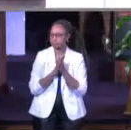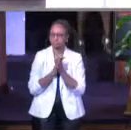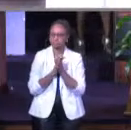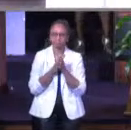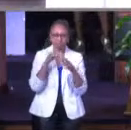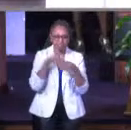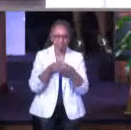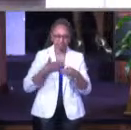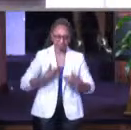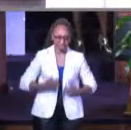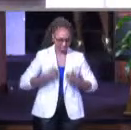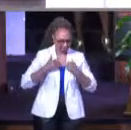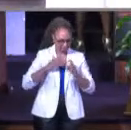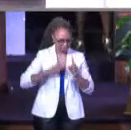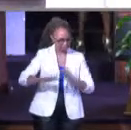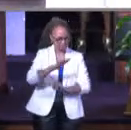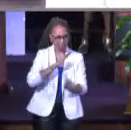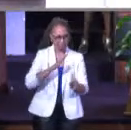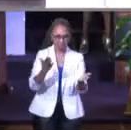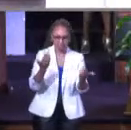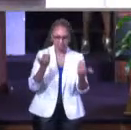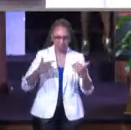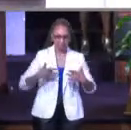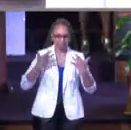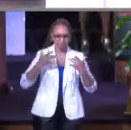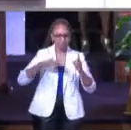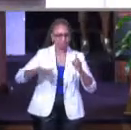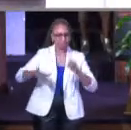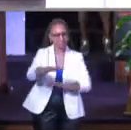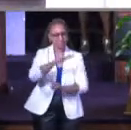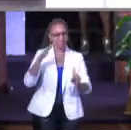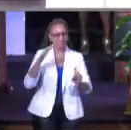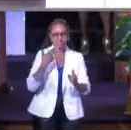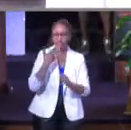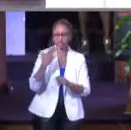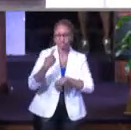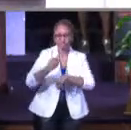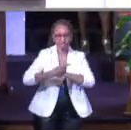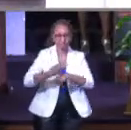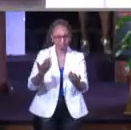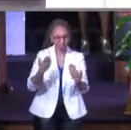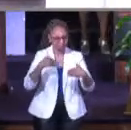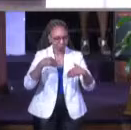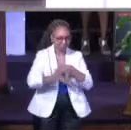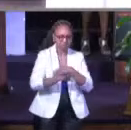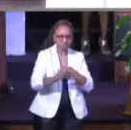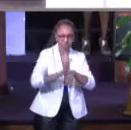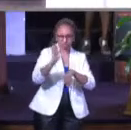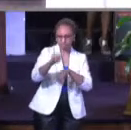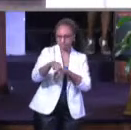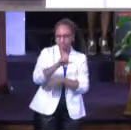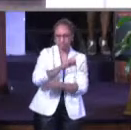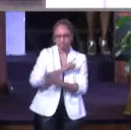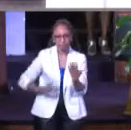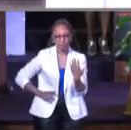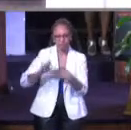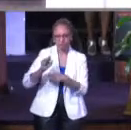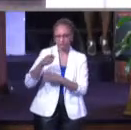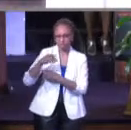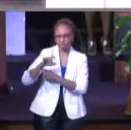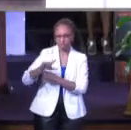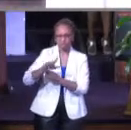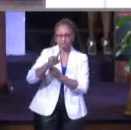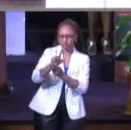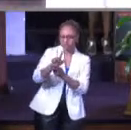in my life and all around. Come on, I'll feel your presence. This is a good day to be in church. Yes, Lord. April